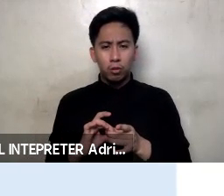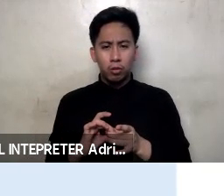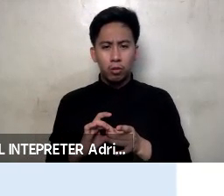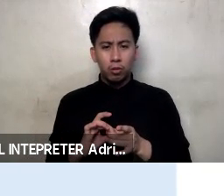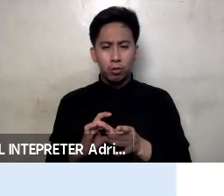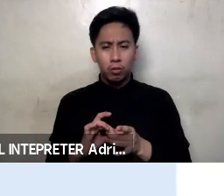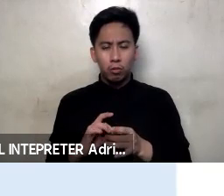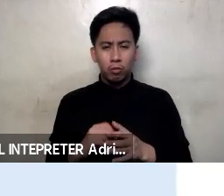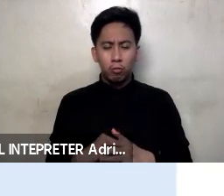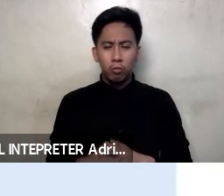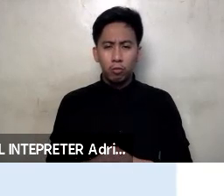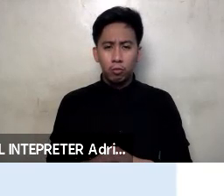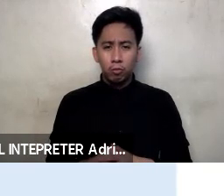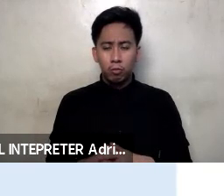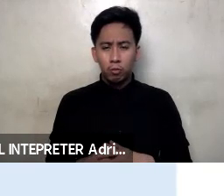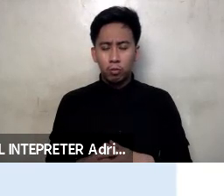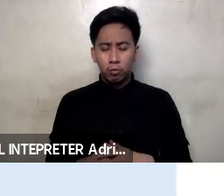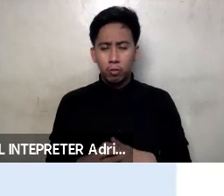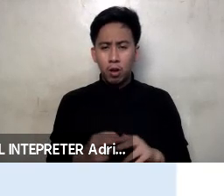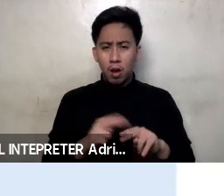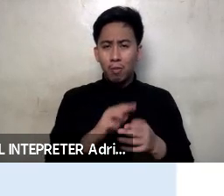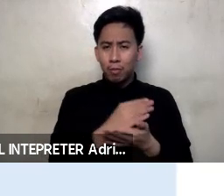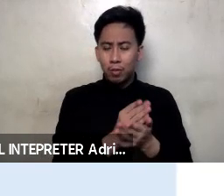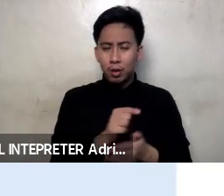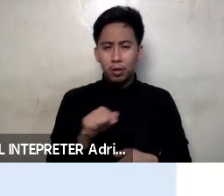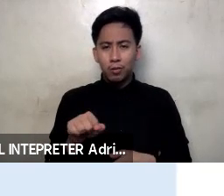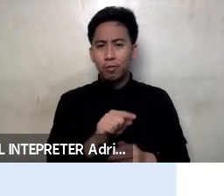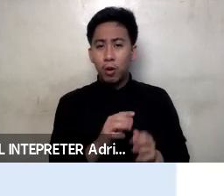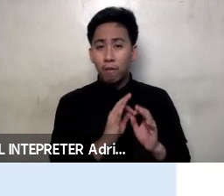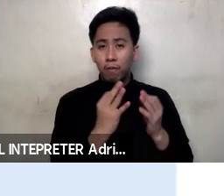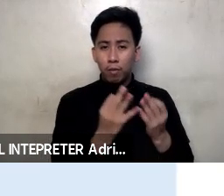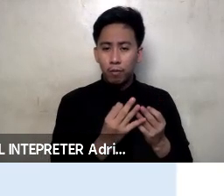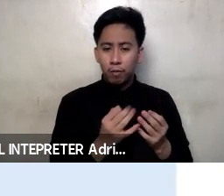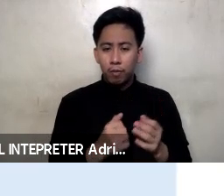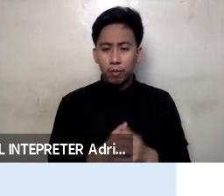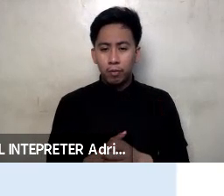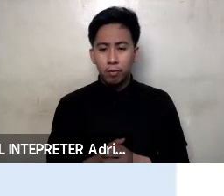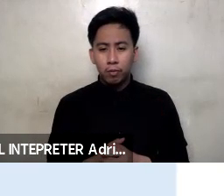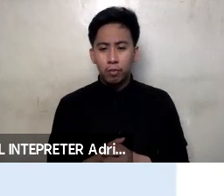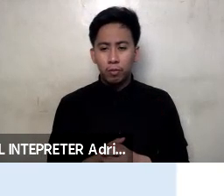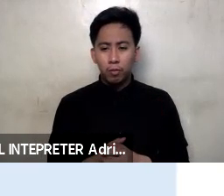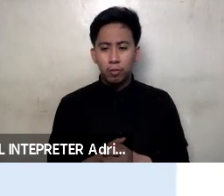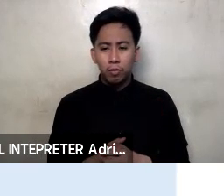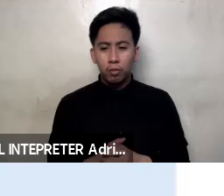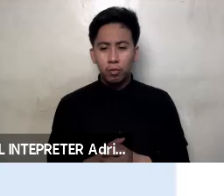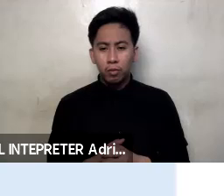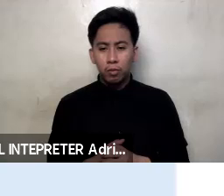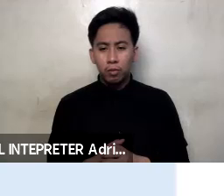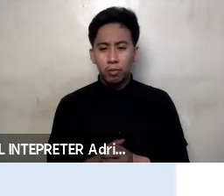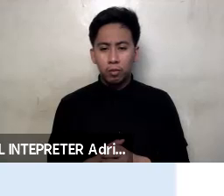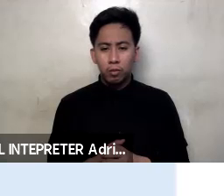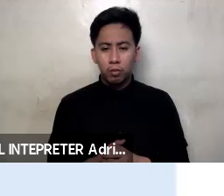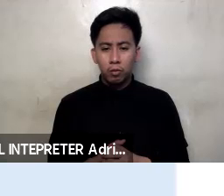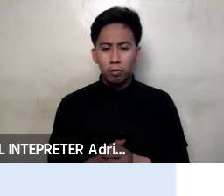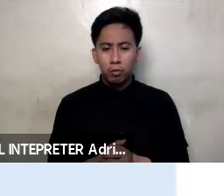of every household. Number three, driver of food sources by affecting the range of supply and